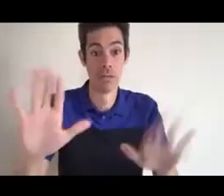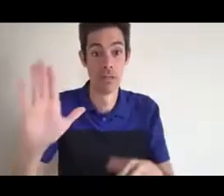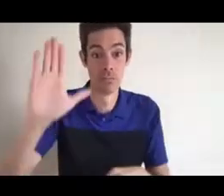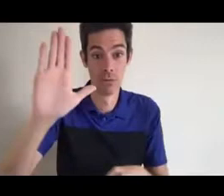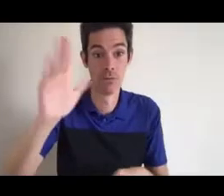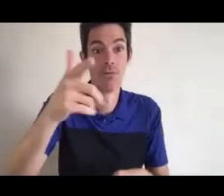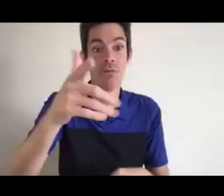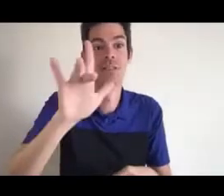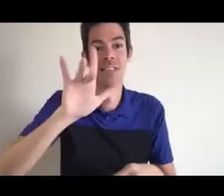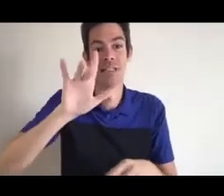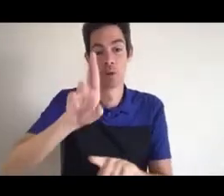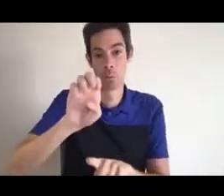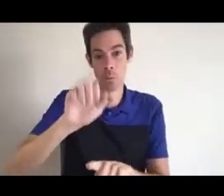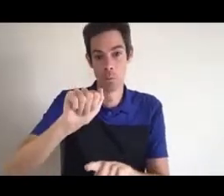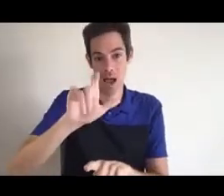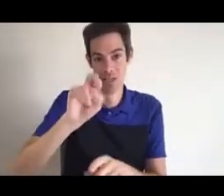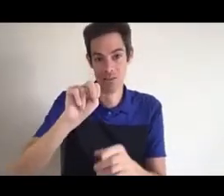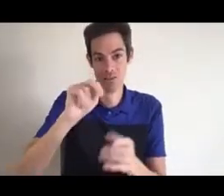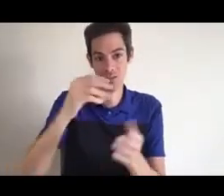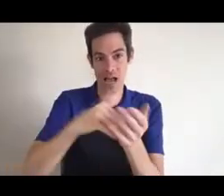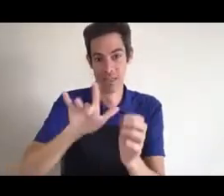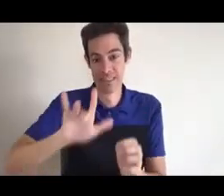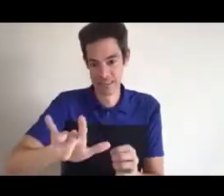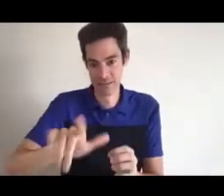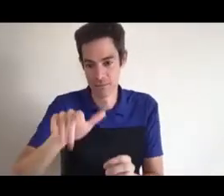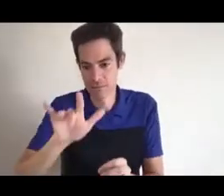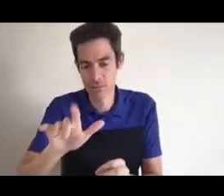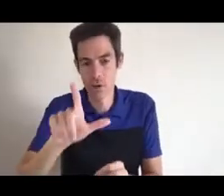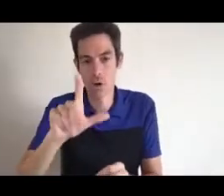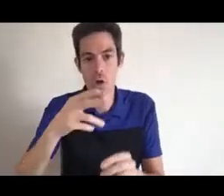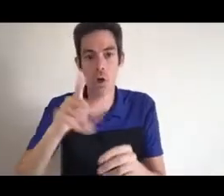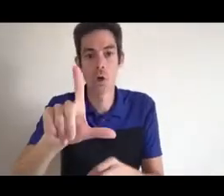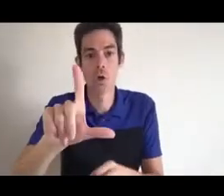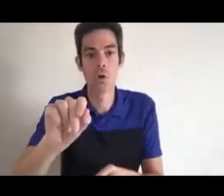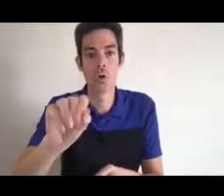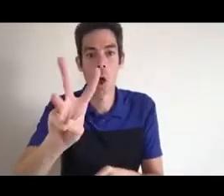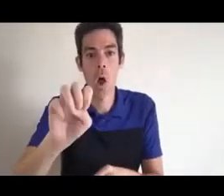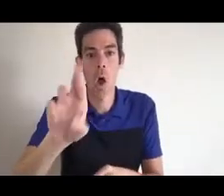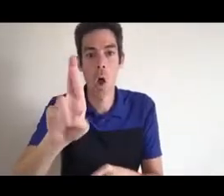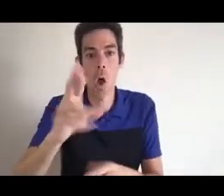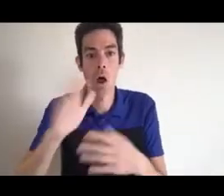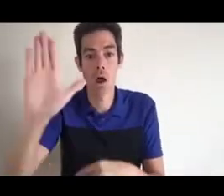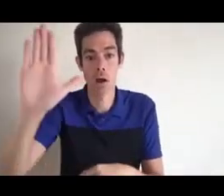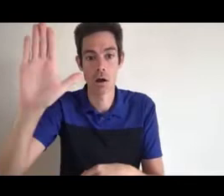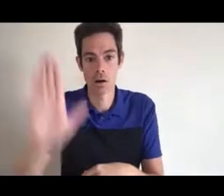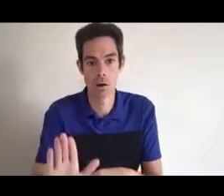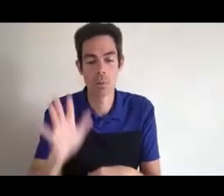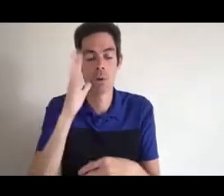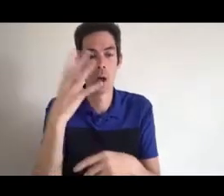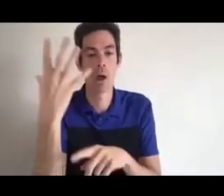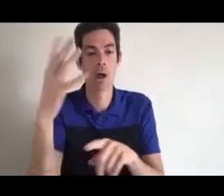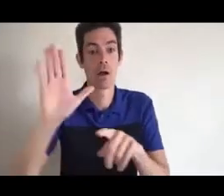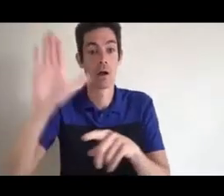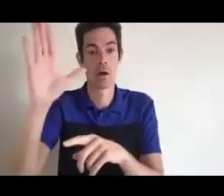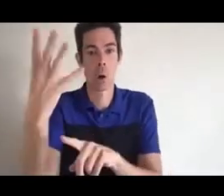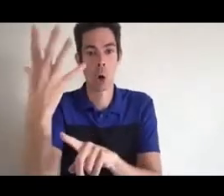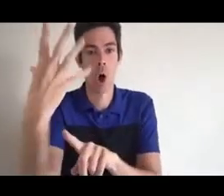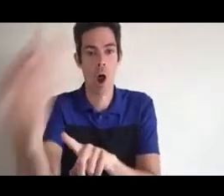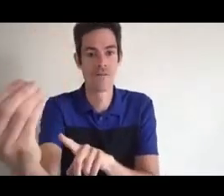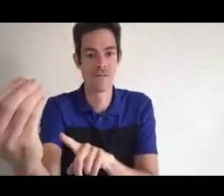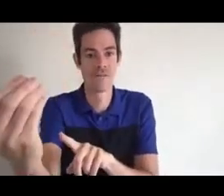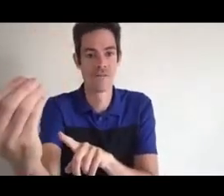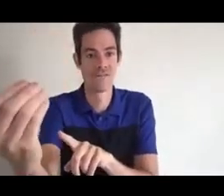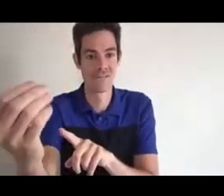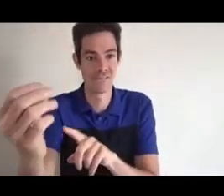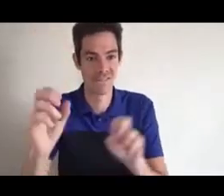clear. So, and then when you're done with the hand raise, hit the reaction again to do the lower hand.